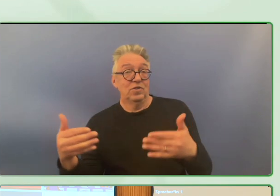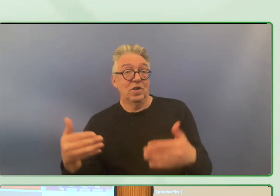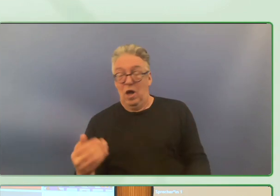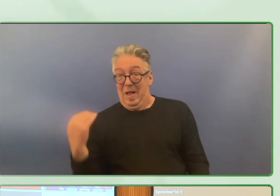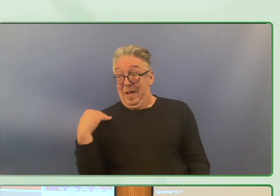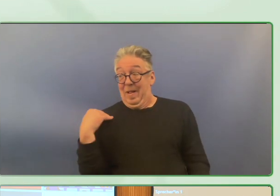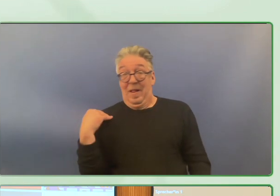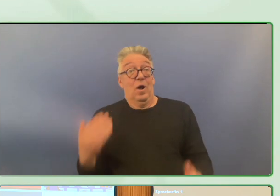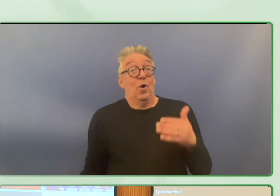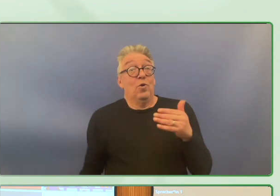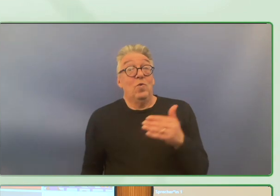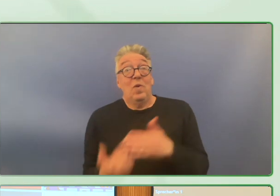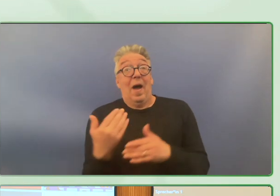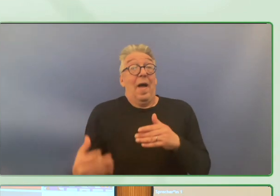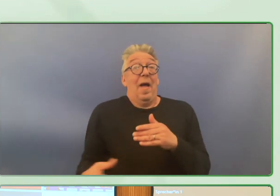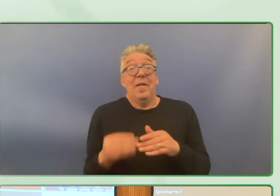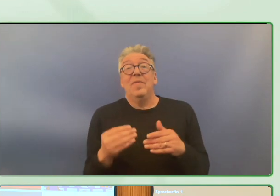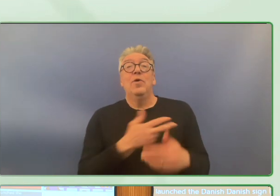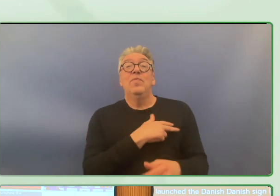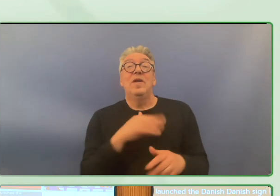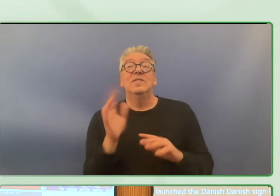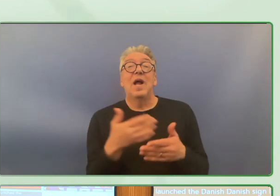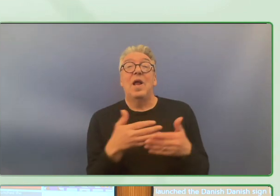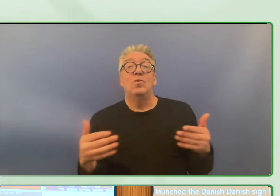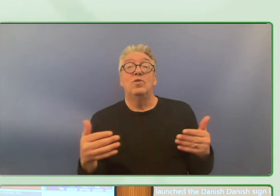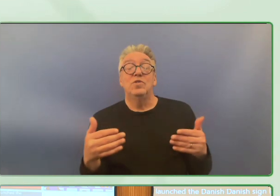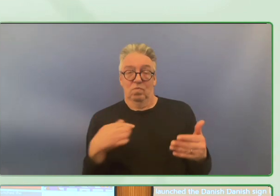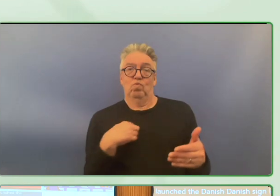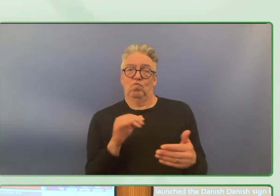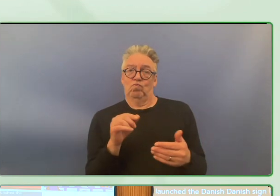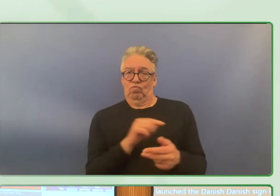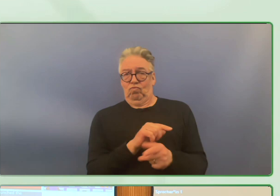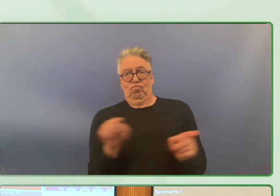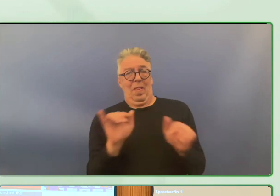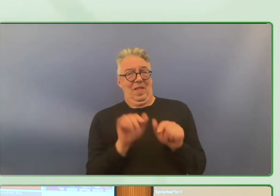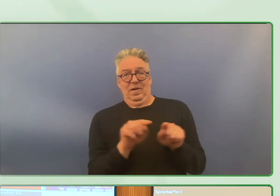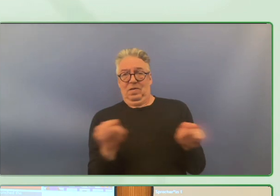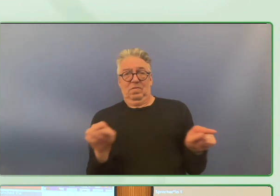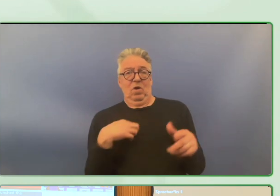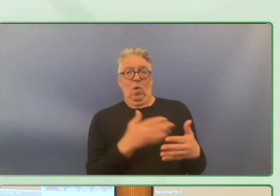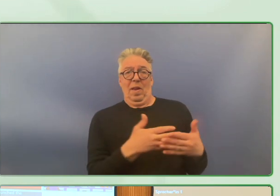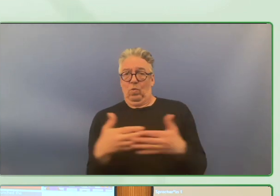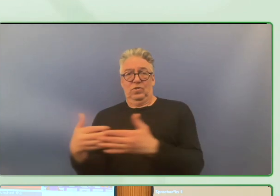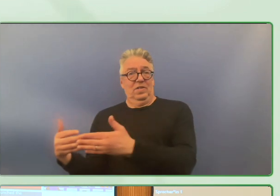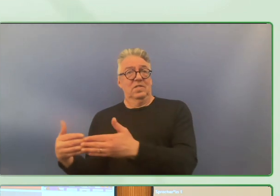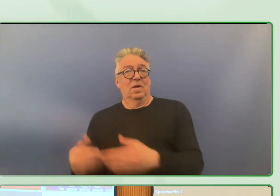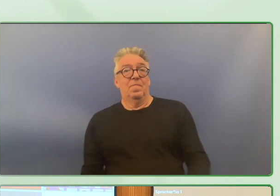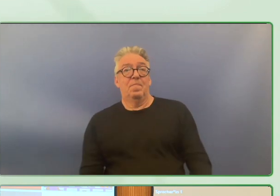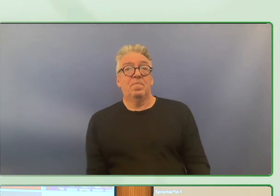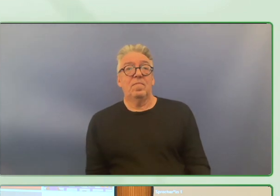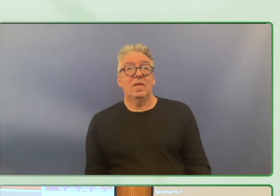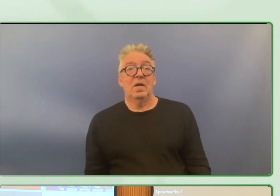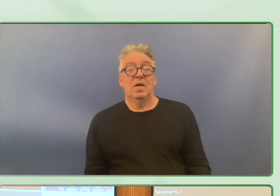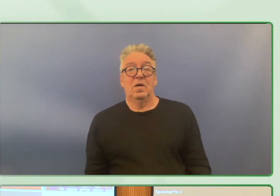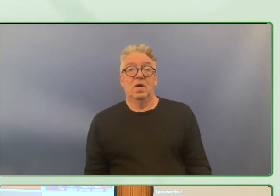Danish Sign Language. So these are the 4 languages which we are operating in our ASL, and these are tapping those population